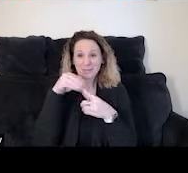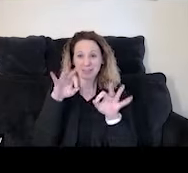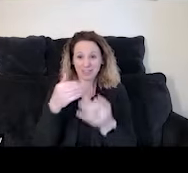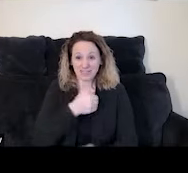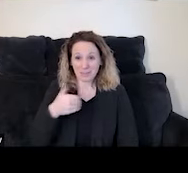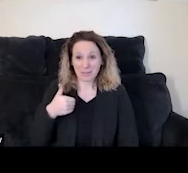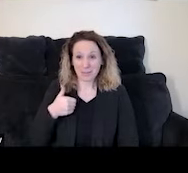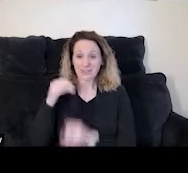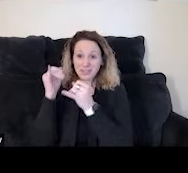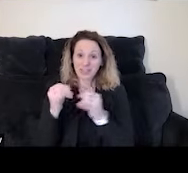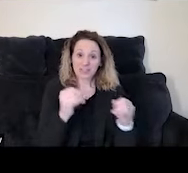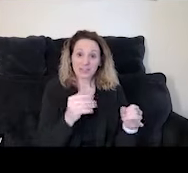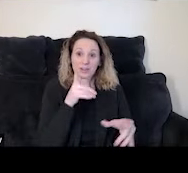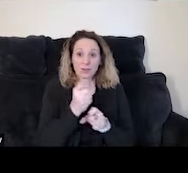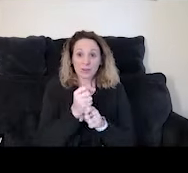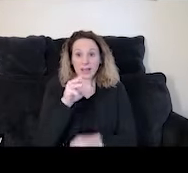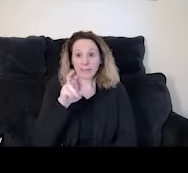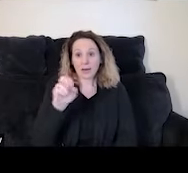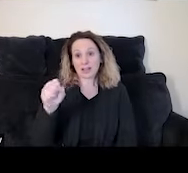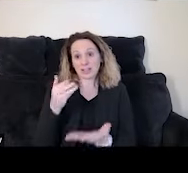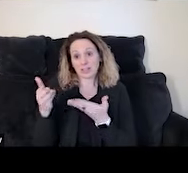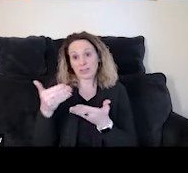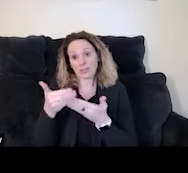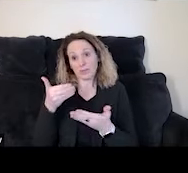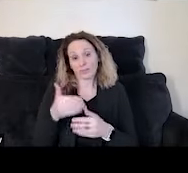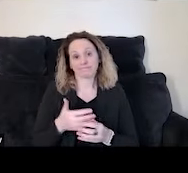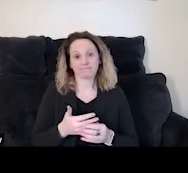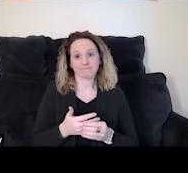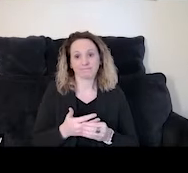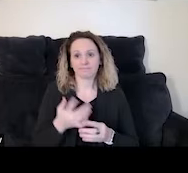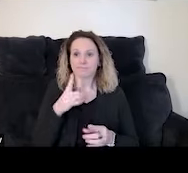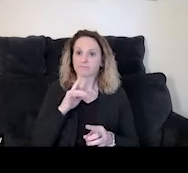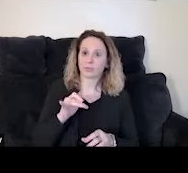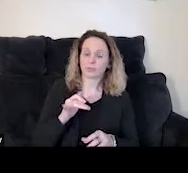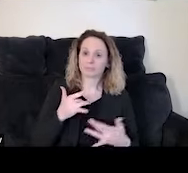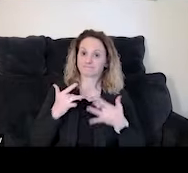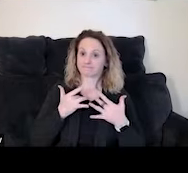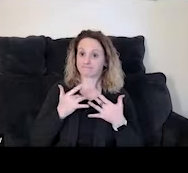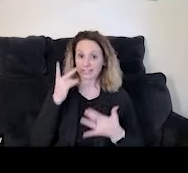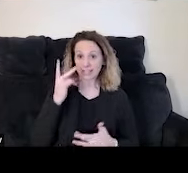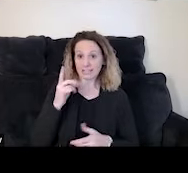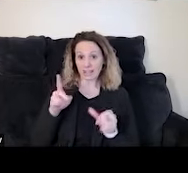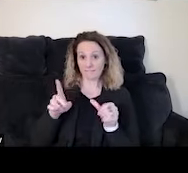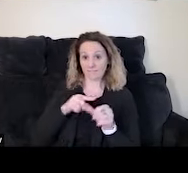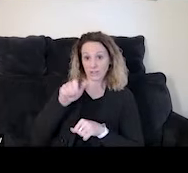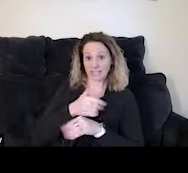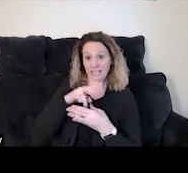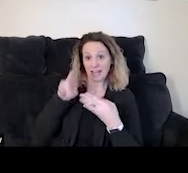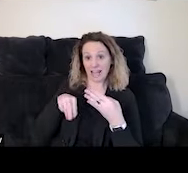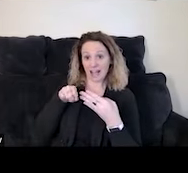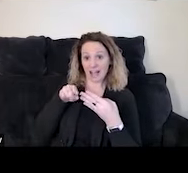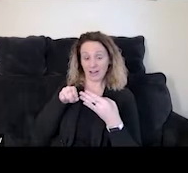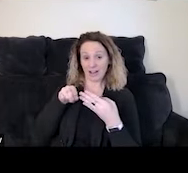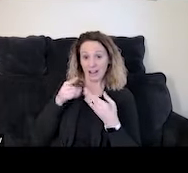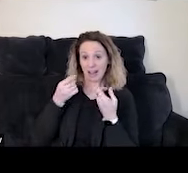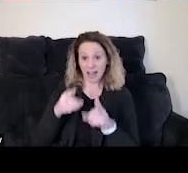and the individuals who have received MRSS services. We are really thrilled to see our first set of outcomes that has come